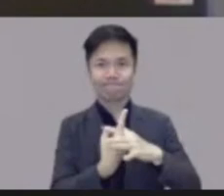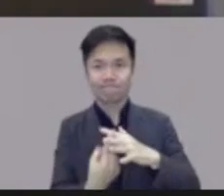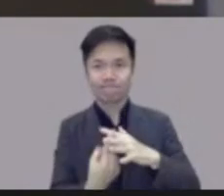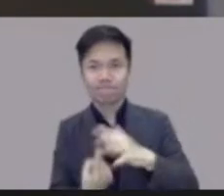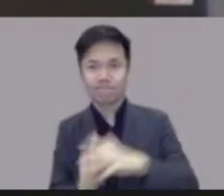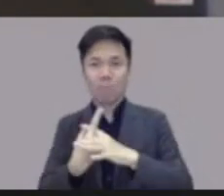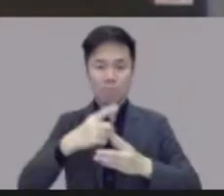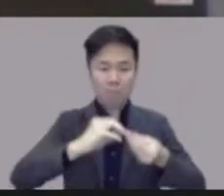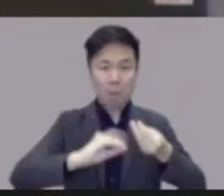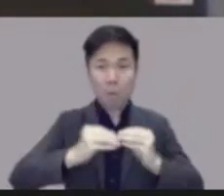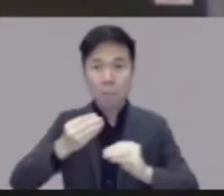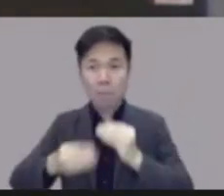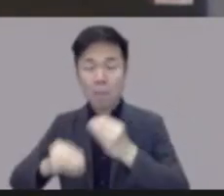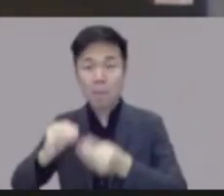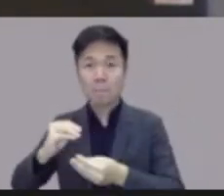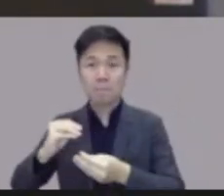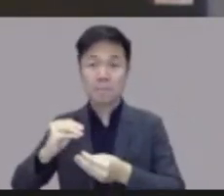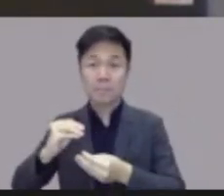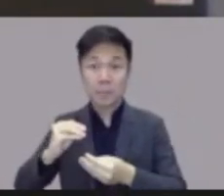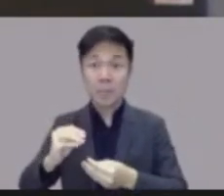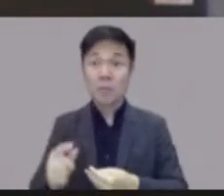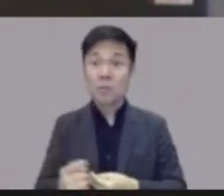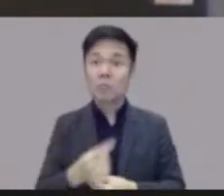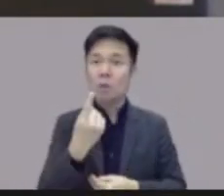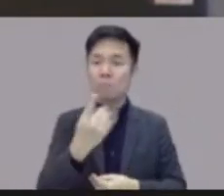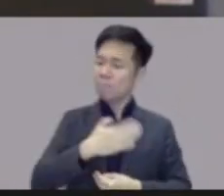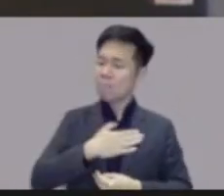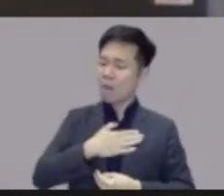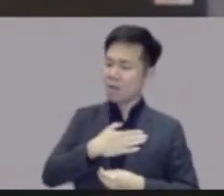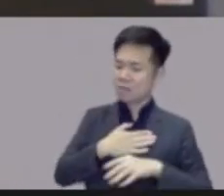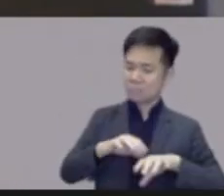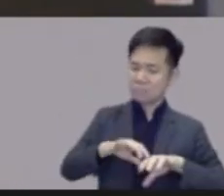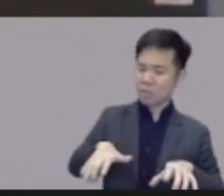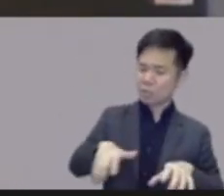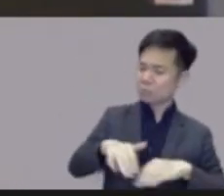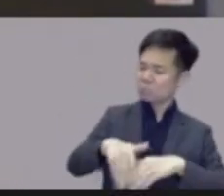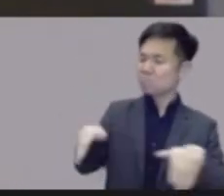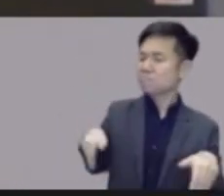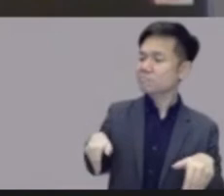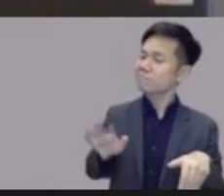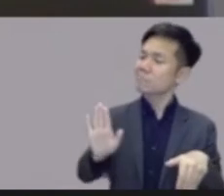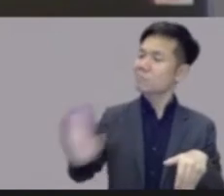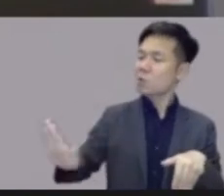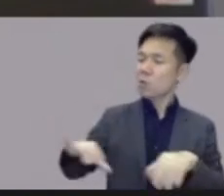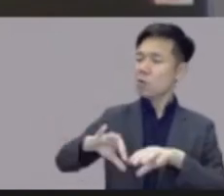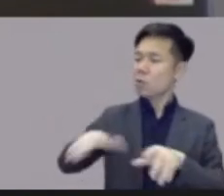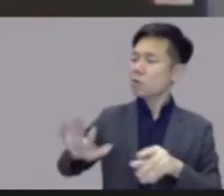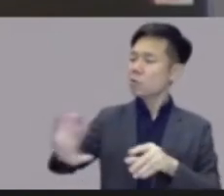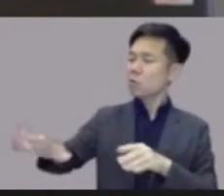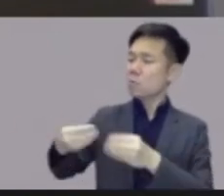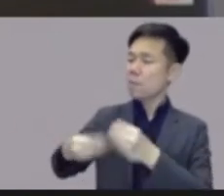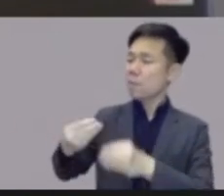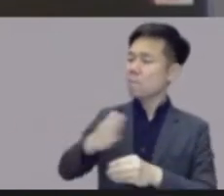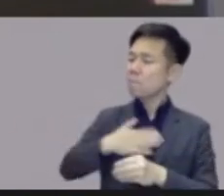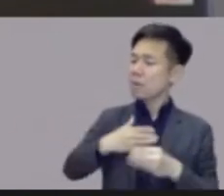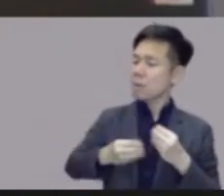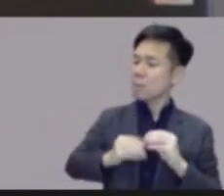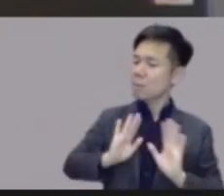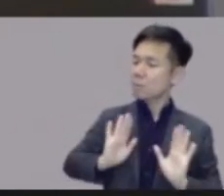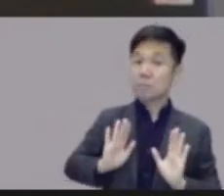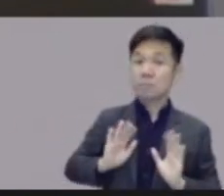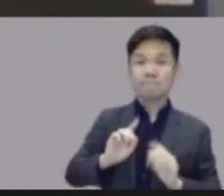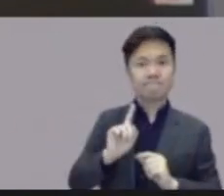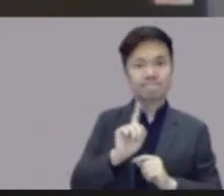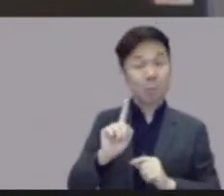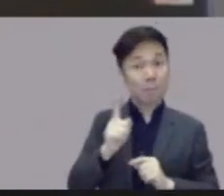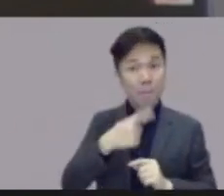boundary Crossing National borders this means that Solutions must be based on multilateralism but